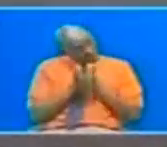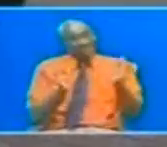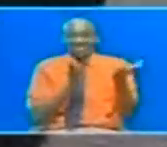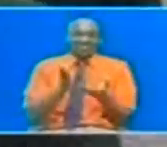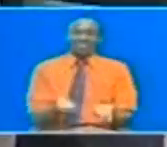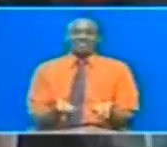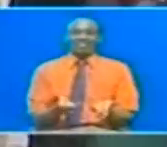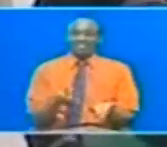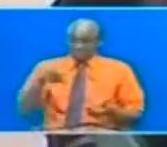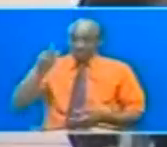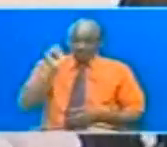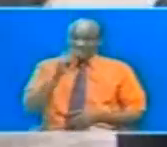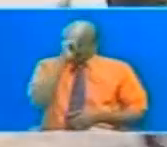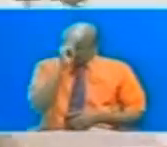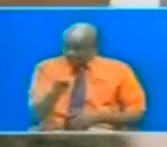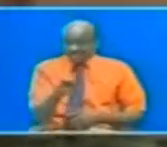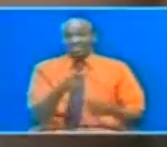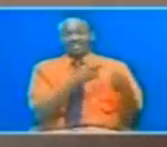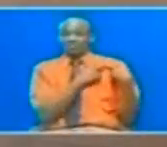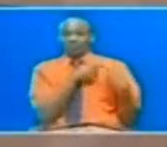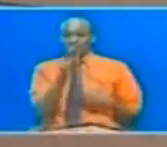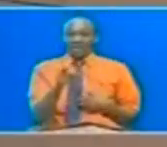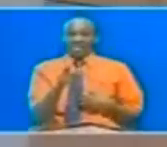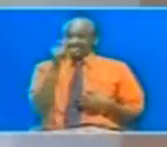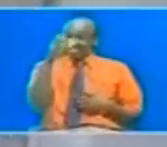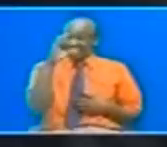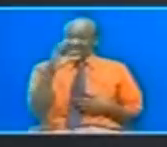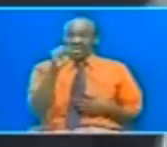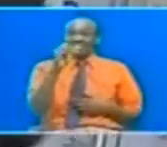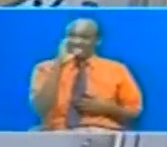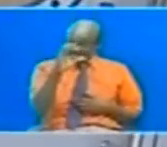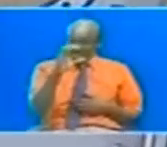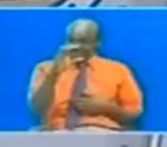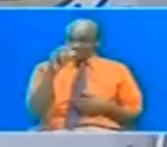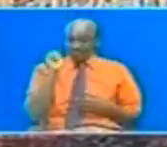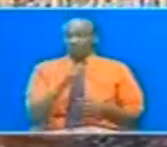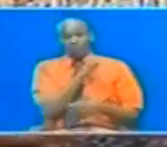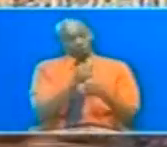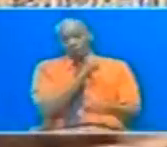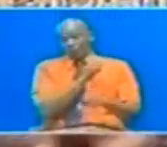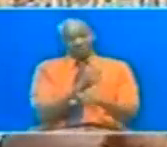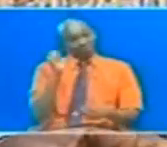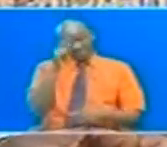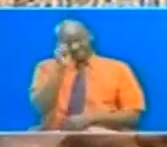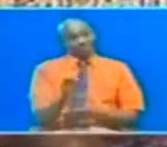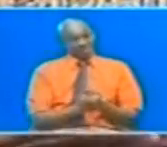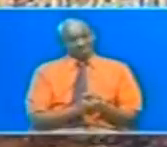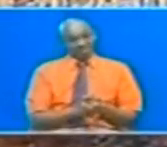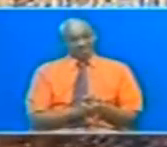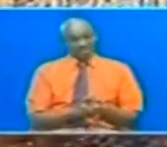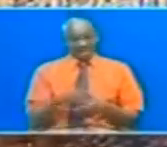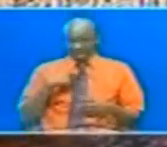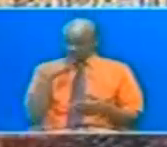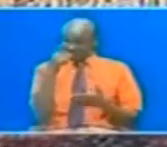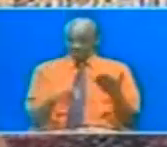prepared to respect the mandate of TSC, who is the employer. But you are saying SRC has no